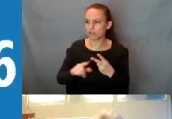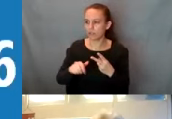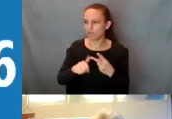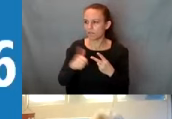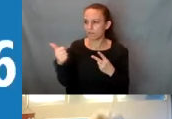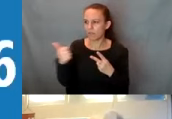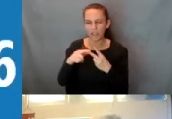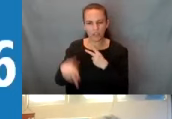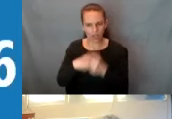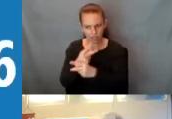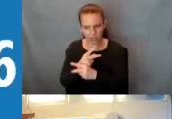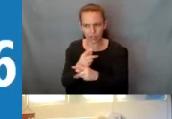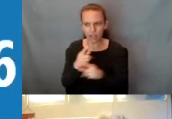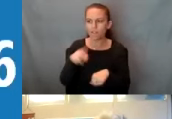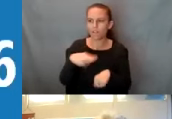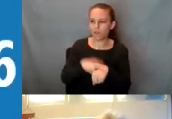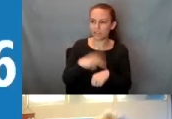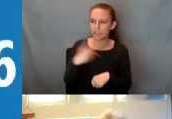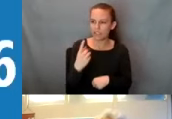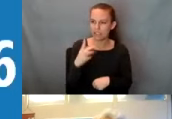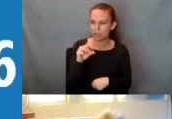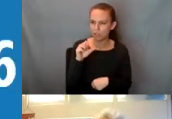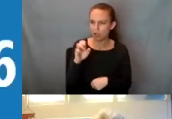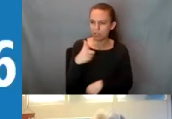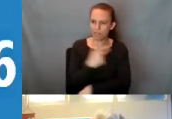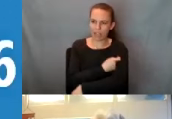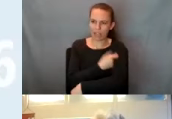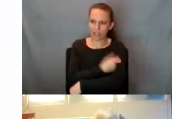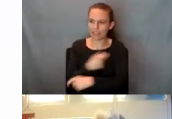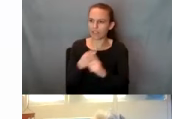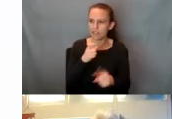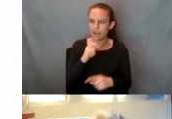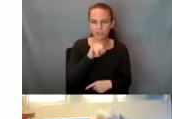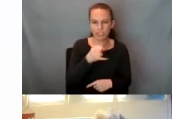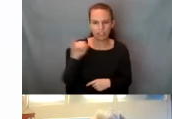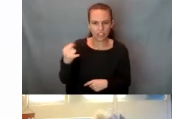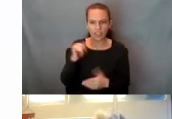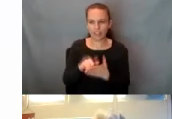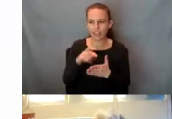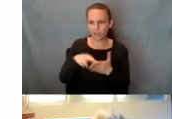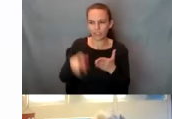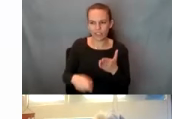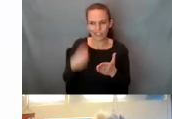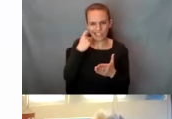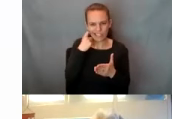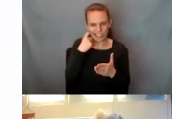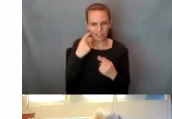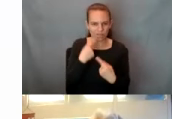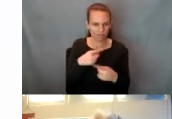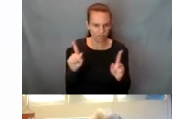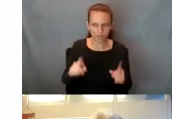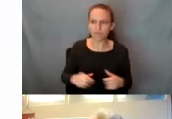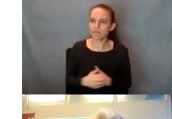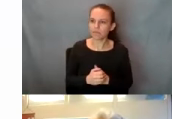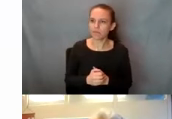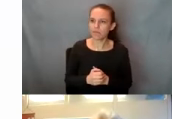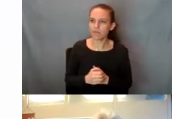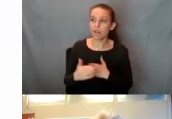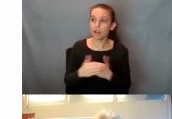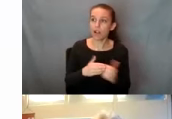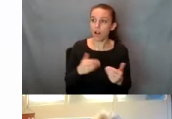of course, the single-dose vaccine from J&J that the results just came out. So it's almost 2 months